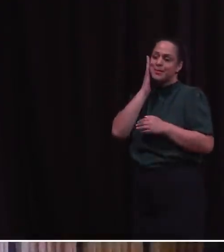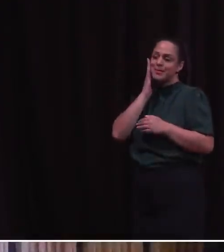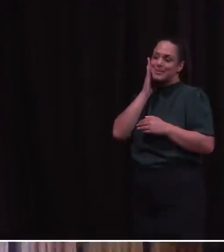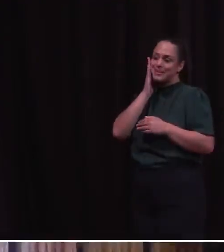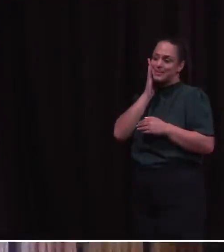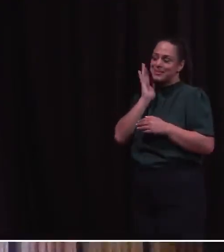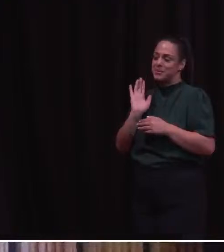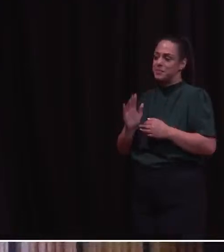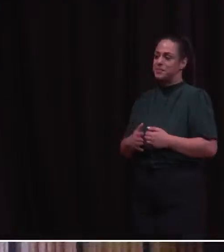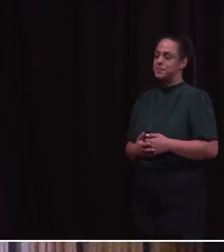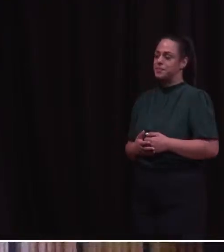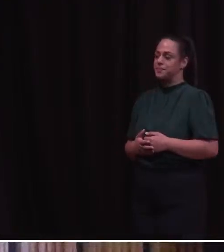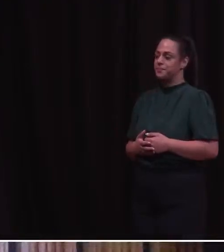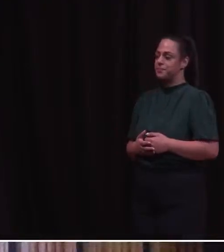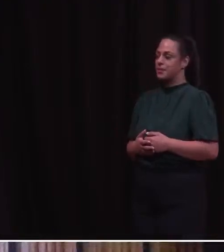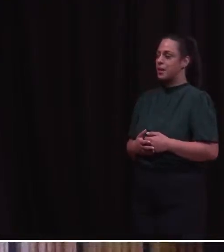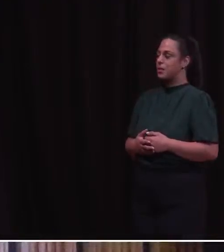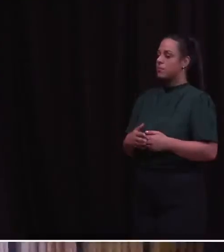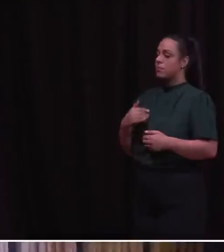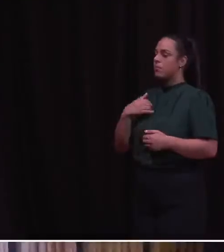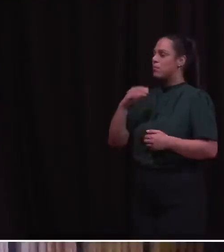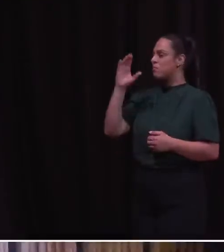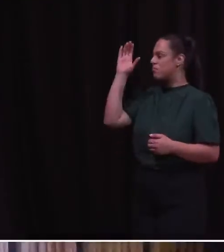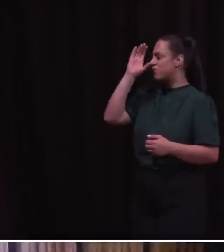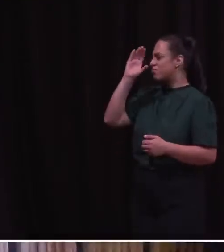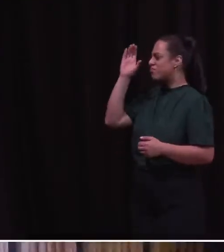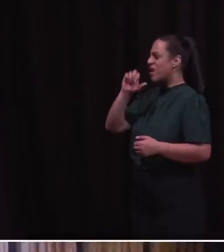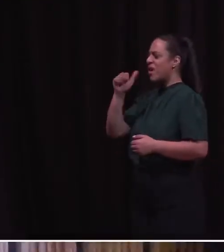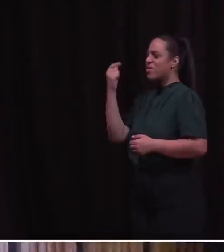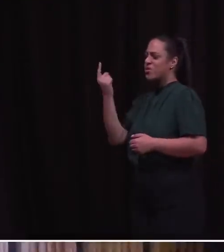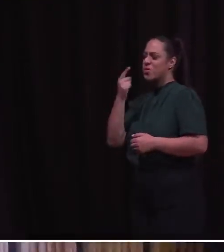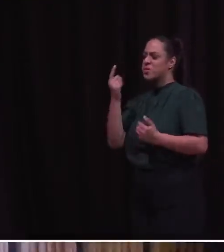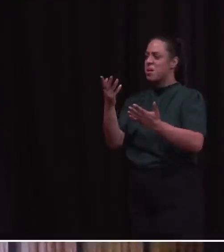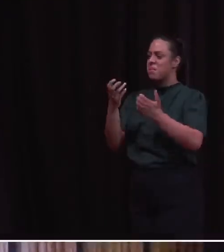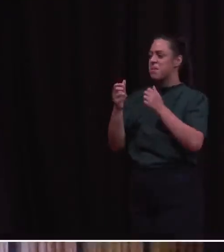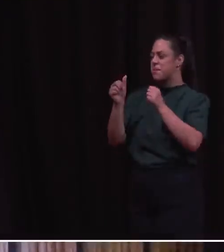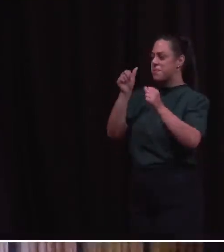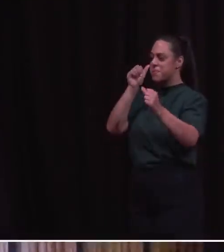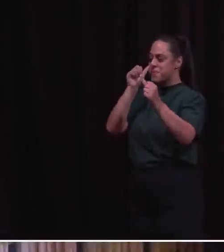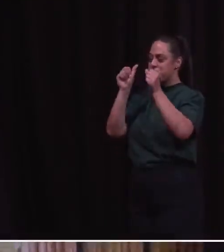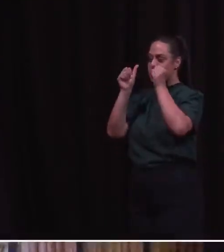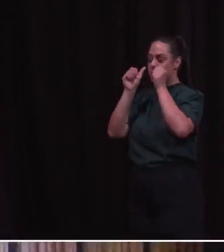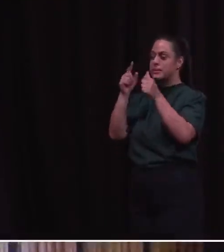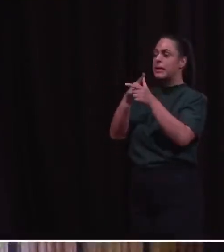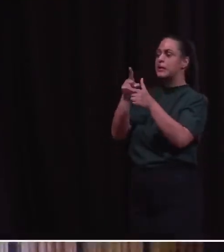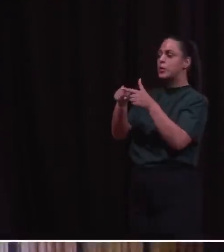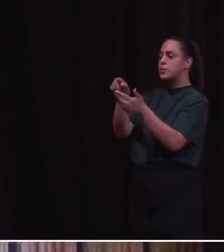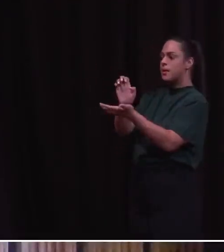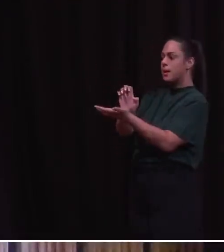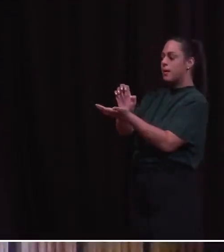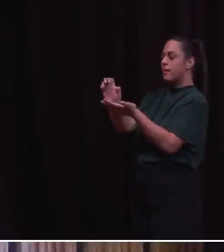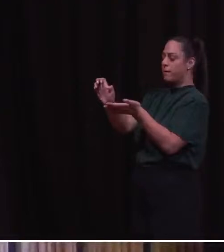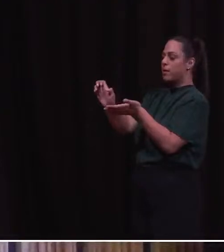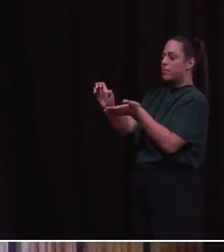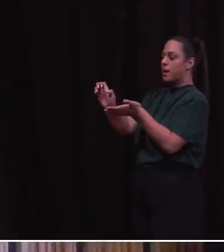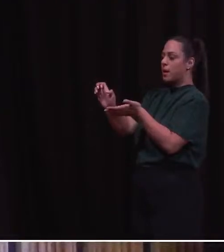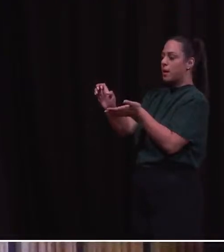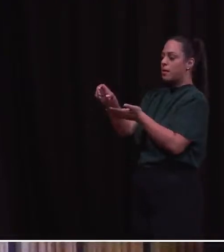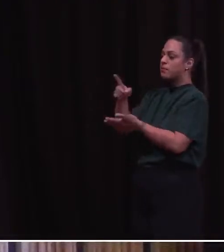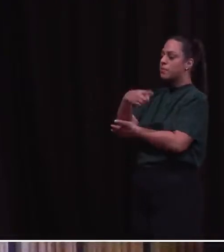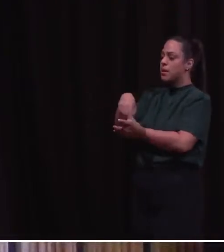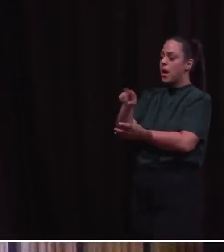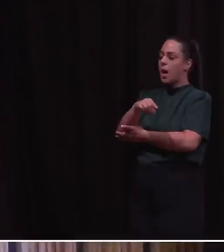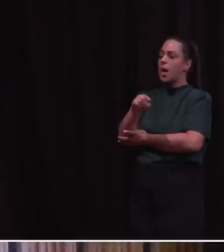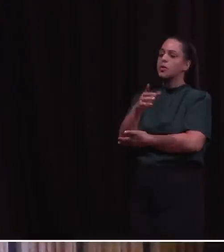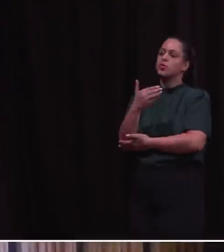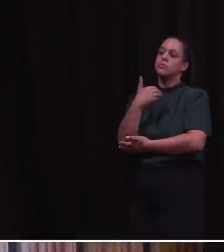drug-seeking. So keep drugs away from them. So if the drug is the one to cure whatever is going on with them,